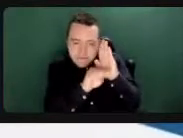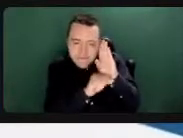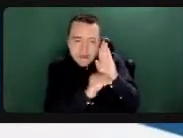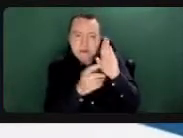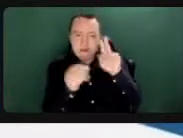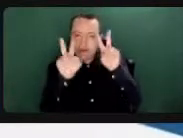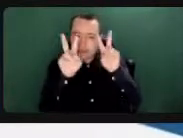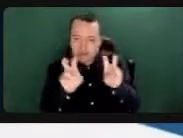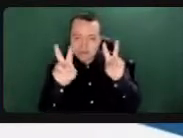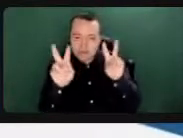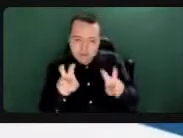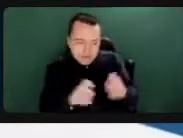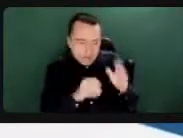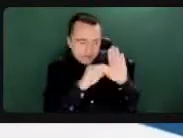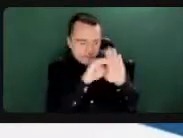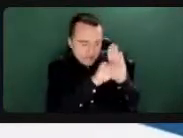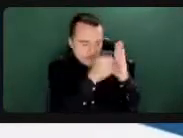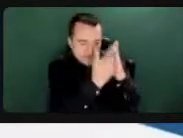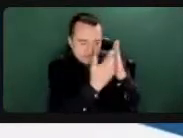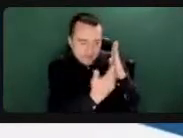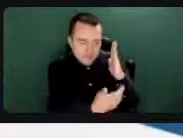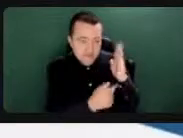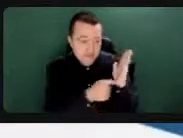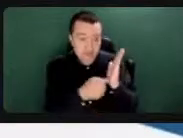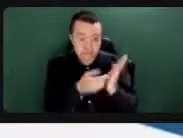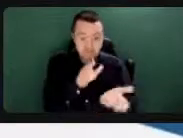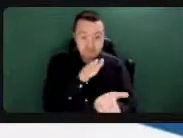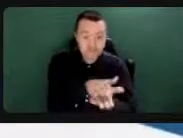I will hand it back to you. Thank you very much.